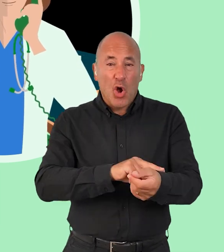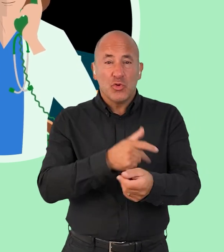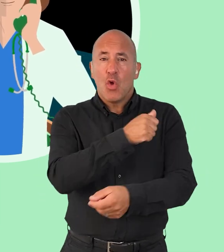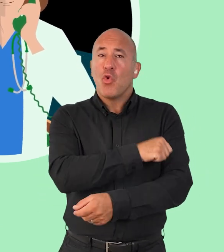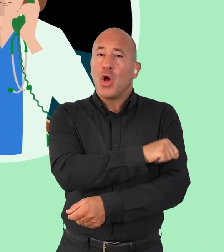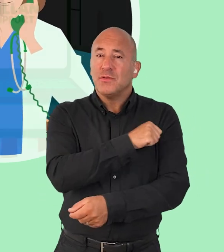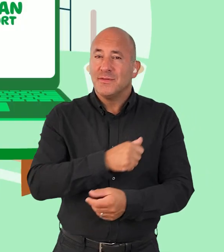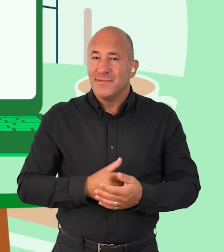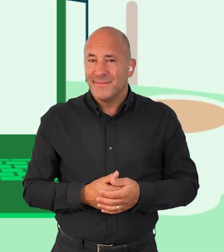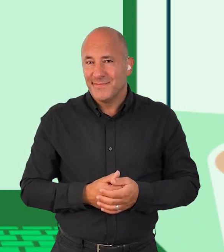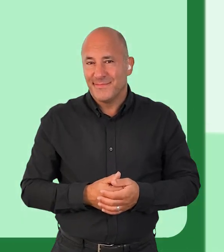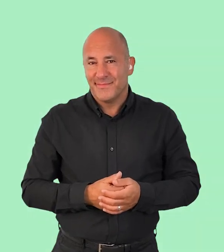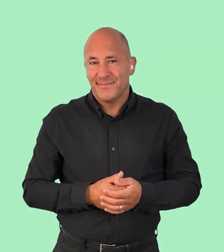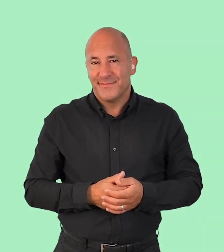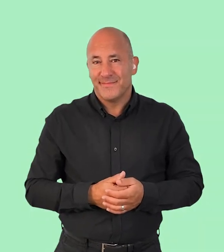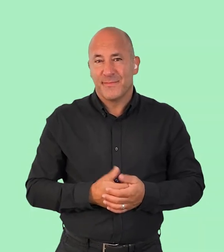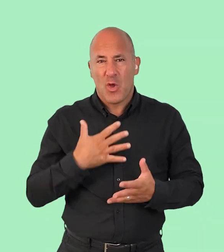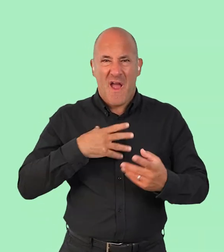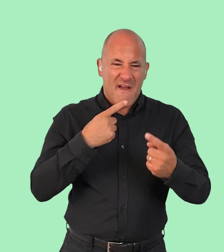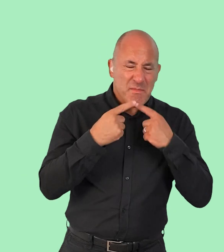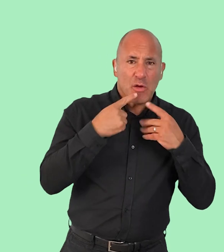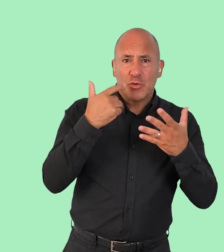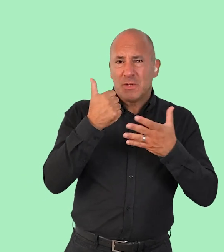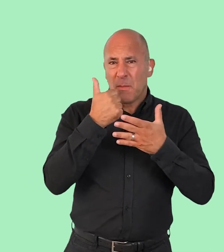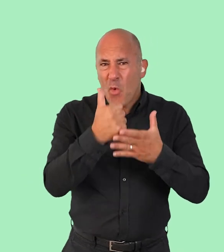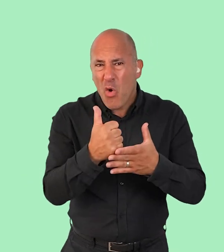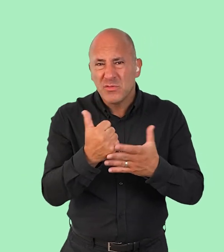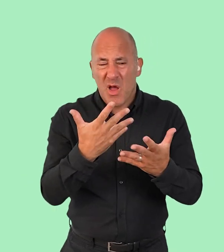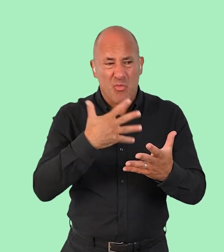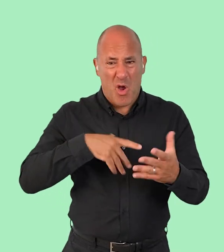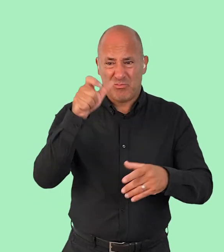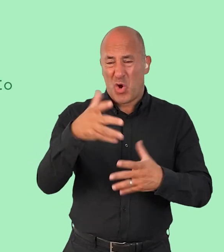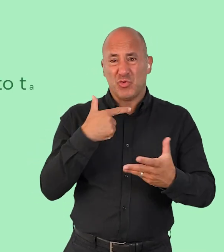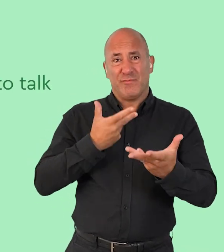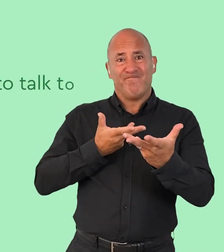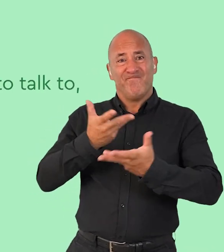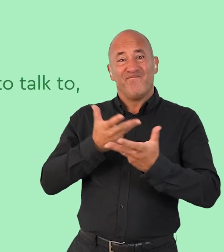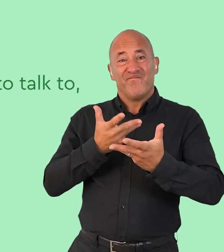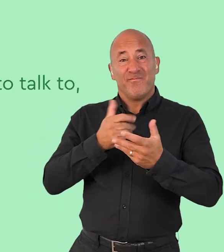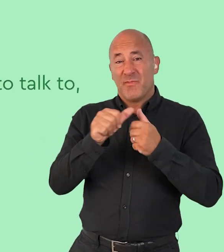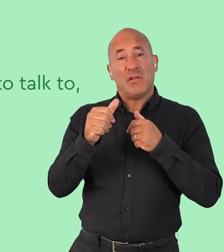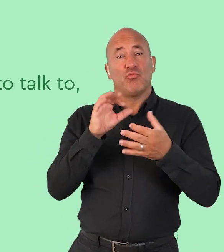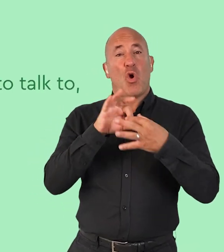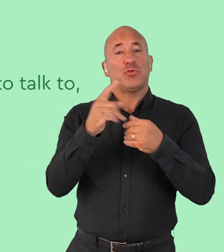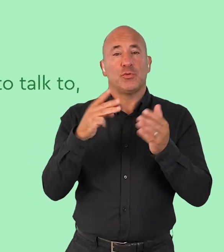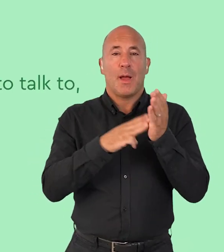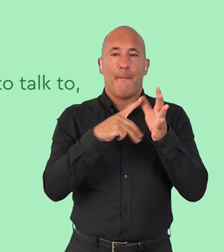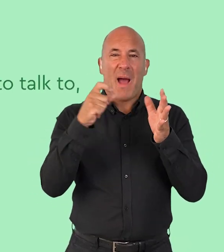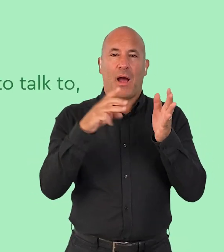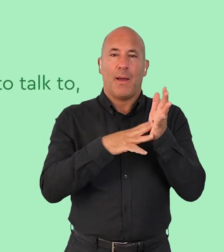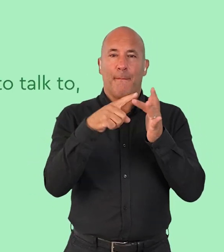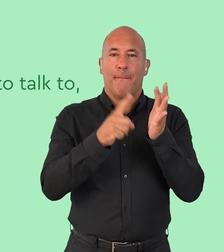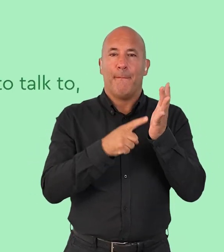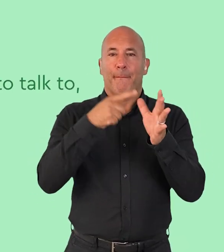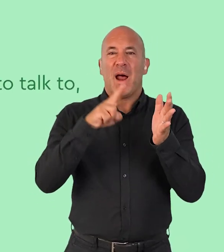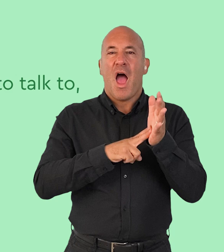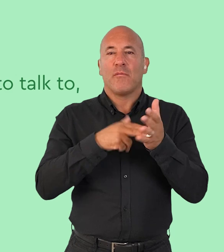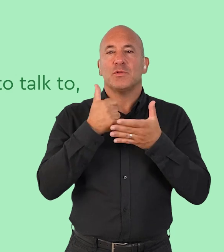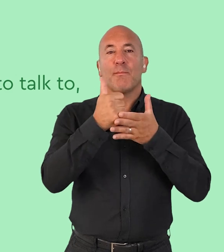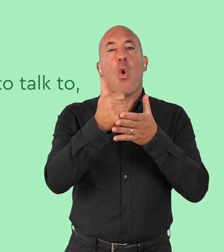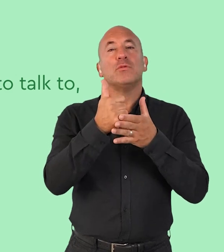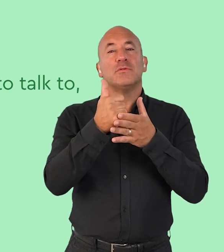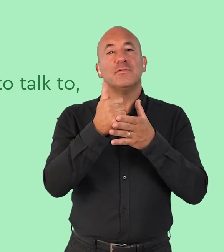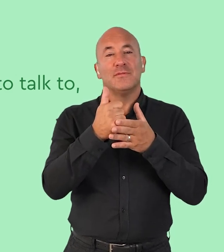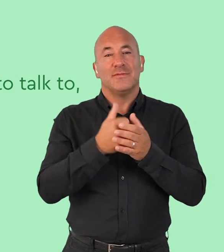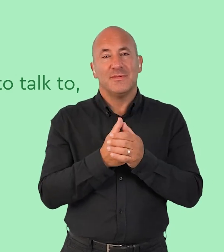nurse. For information, support, or just someone to talk to, call the Macmillan support line on